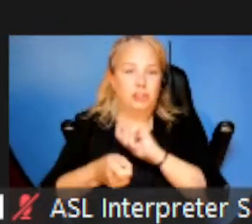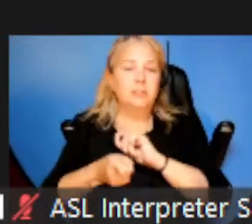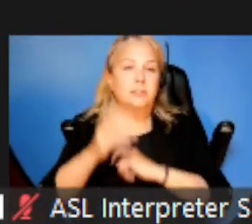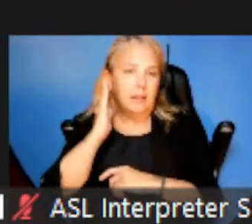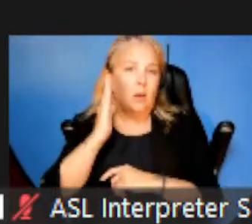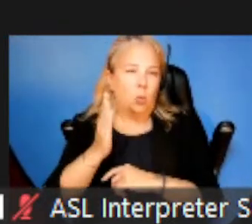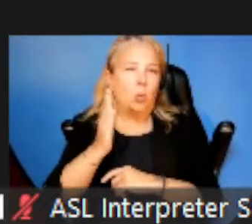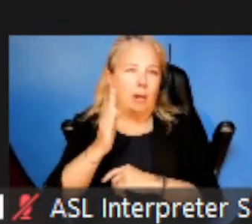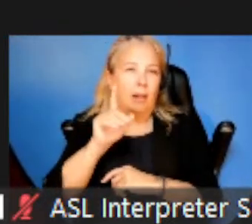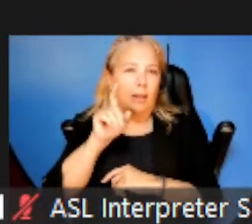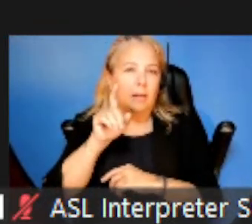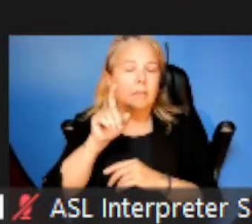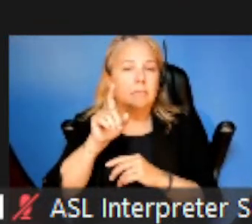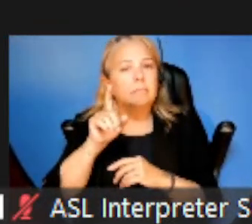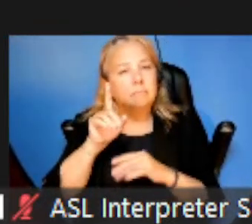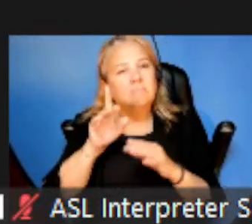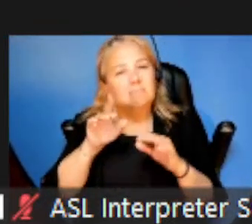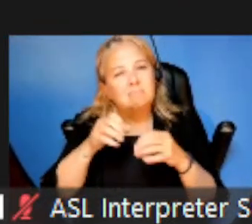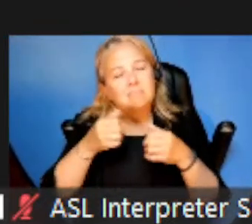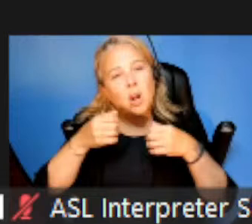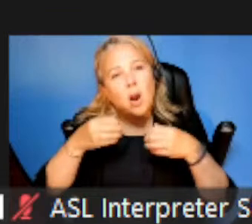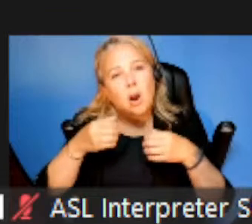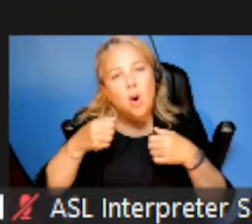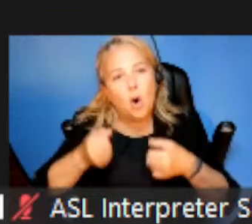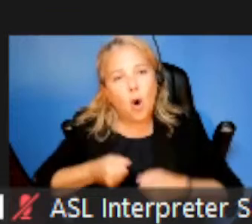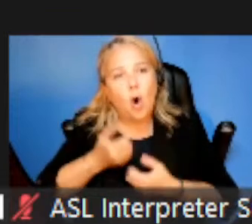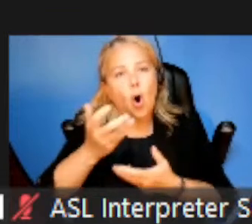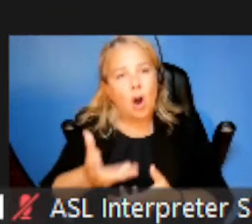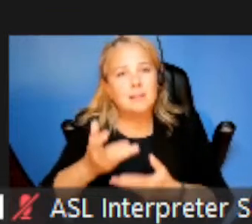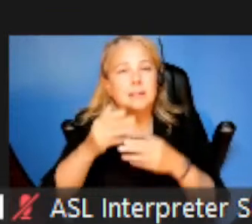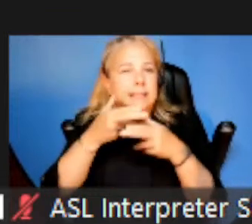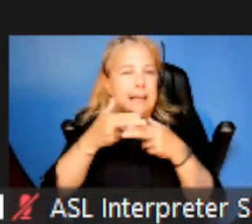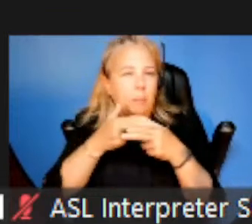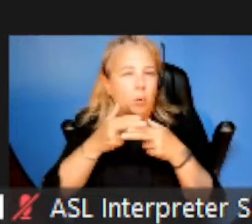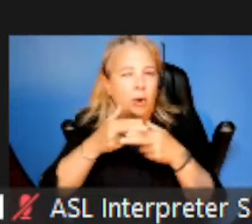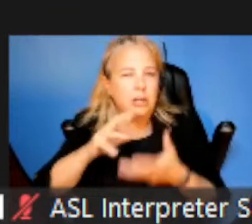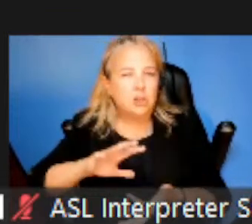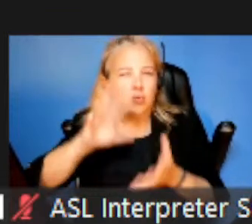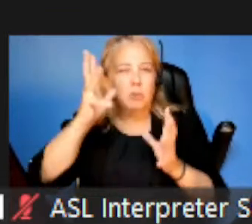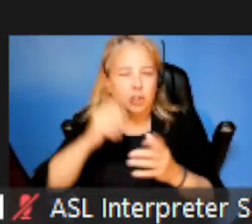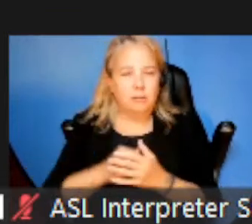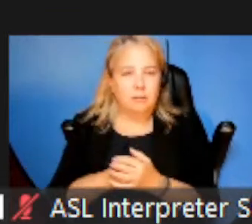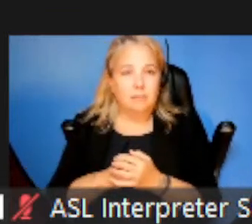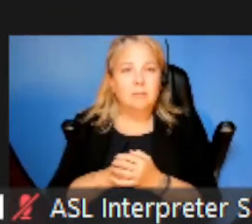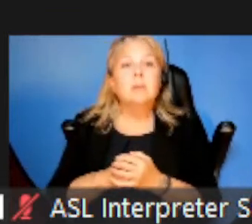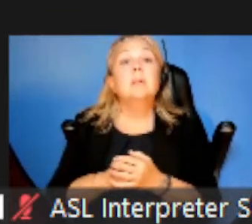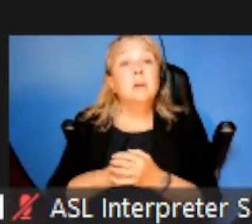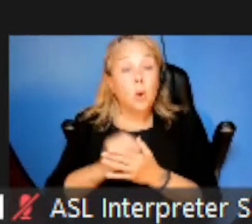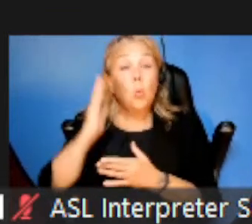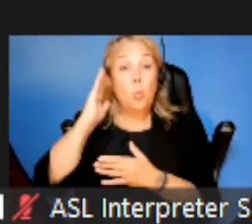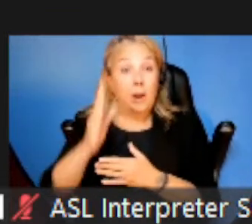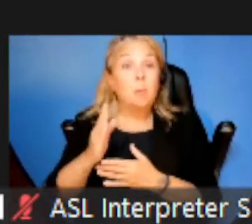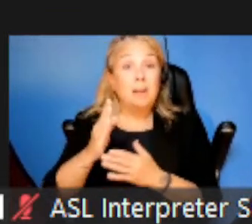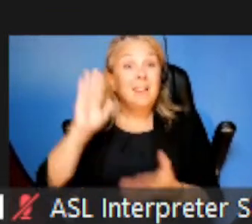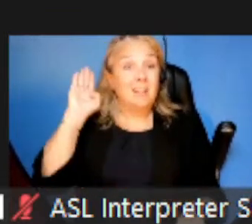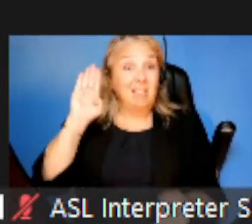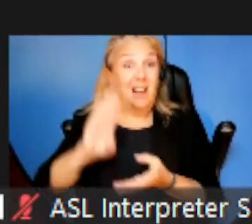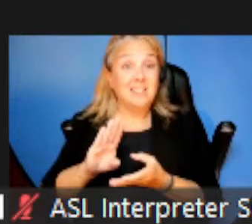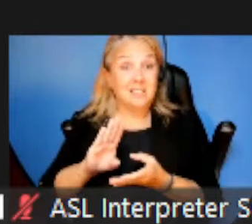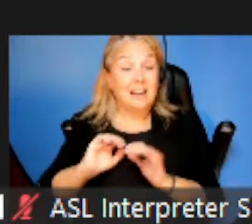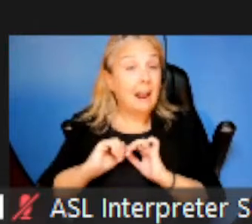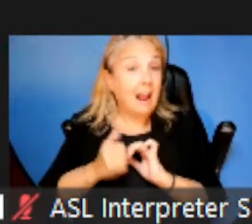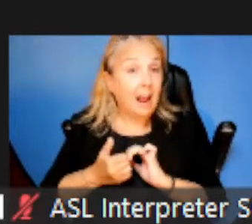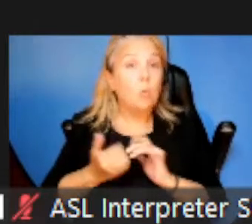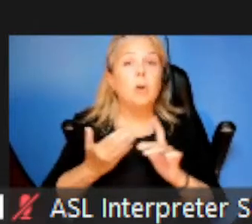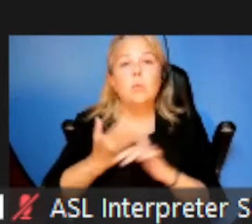lead to a temporary disruption. This disruption will be minimized and mitigated through the use of a maintenance